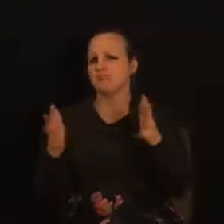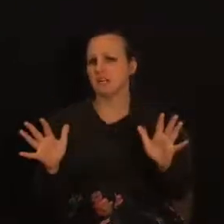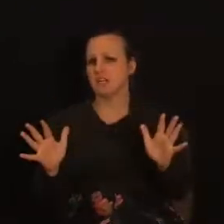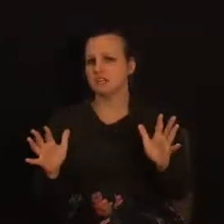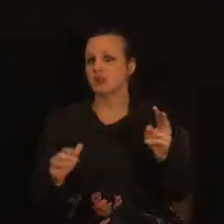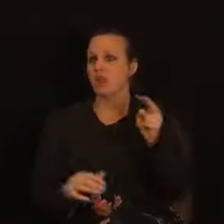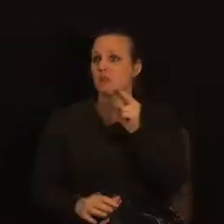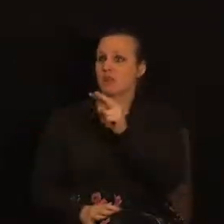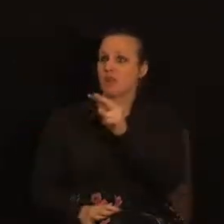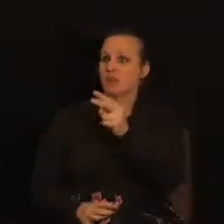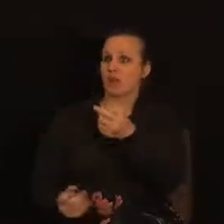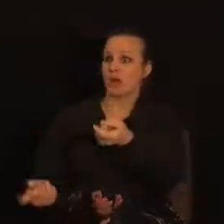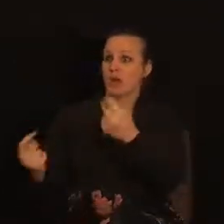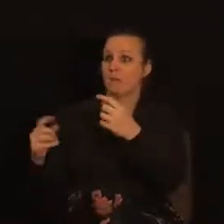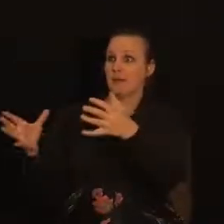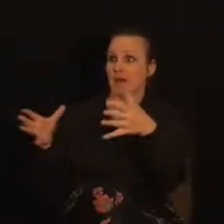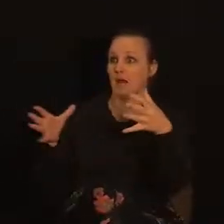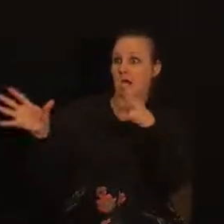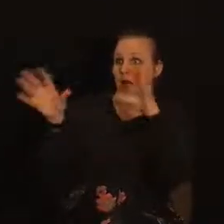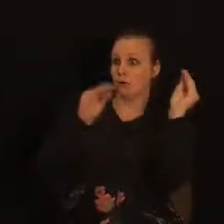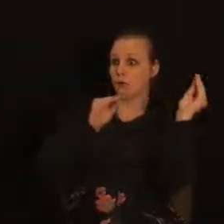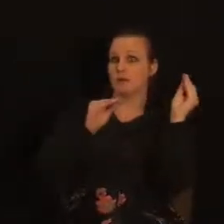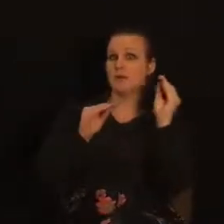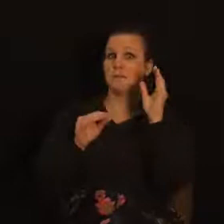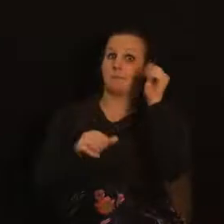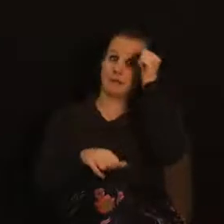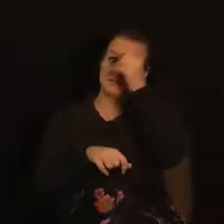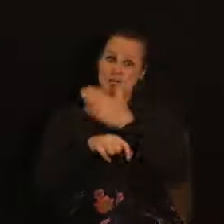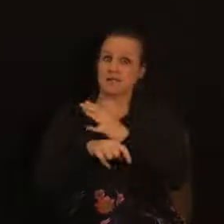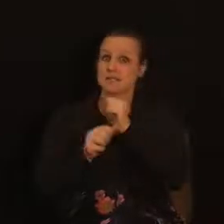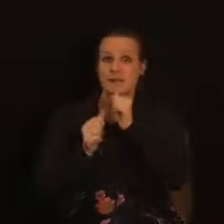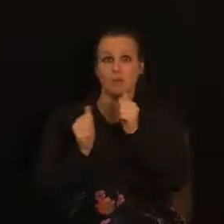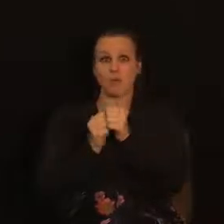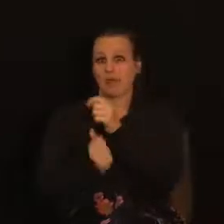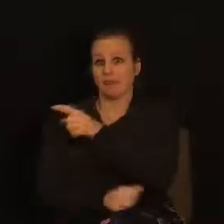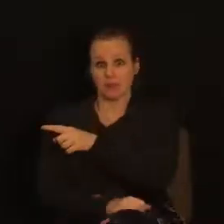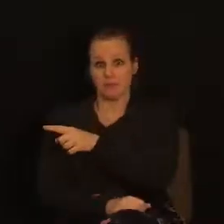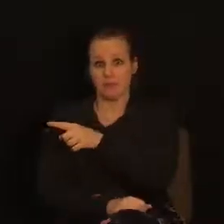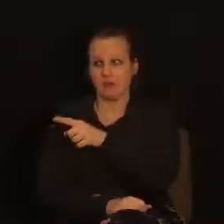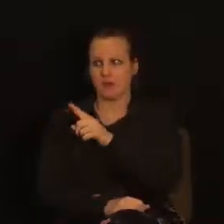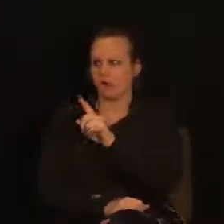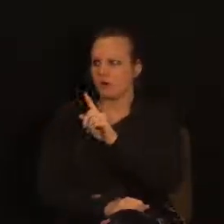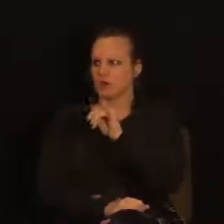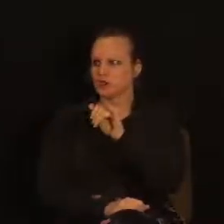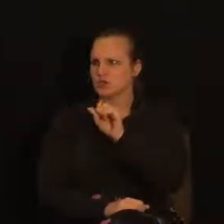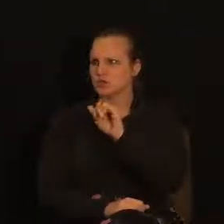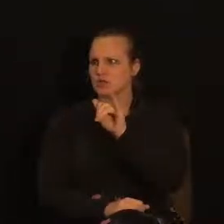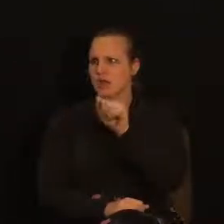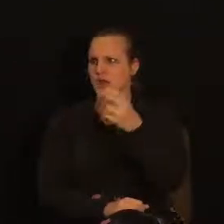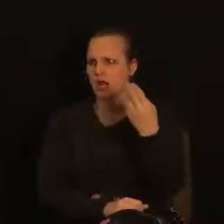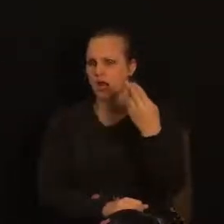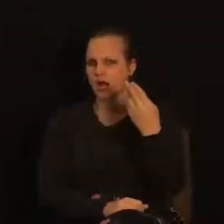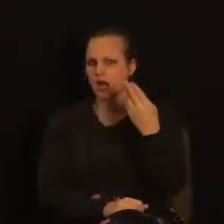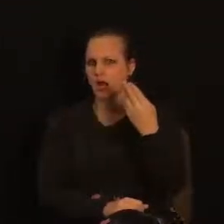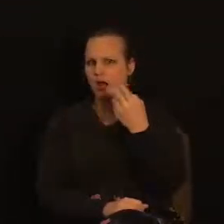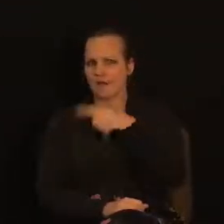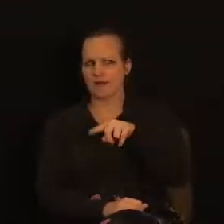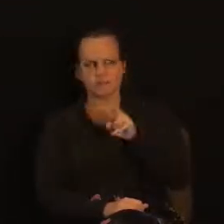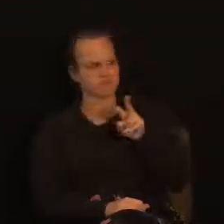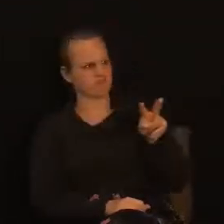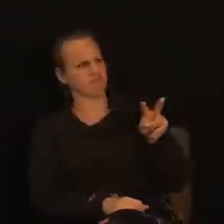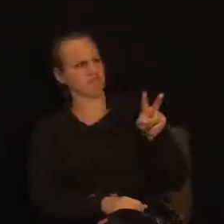my son is not with them. And I'm going, where's Josiah? And they just look at me